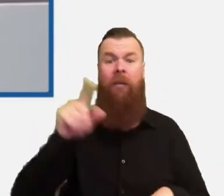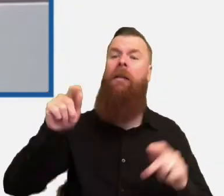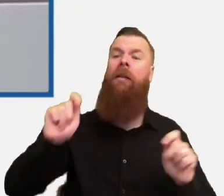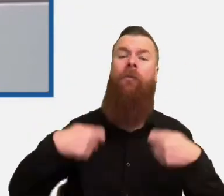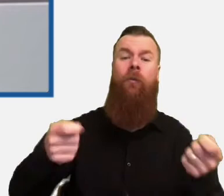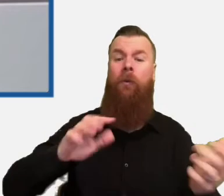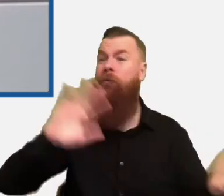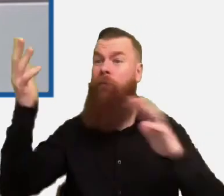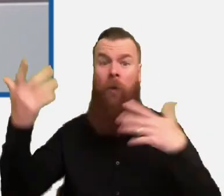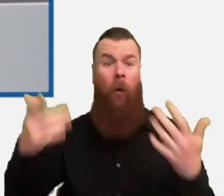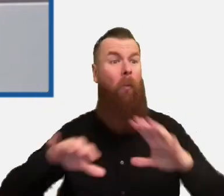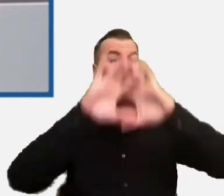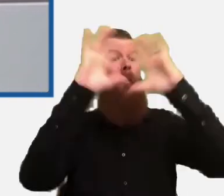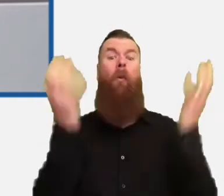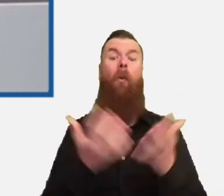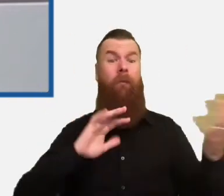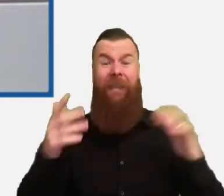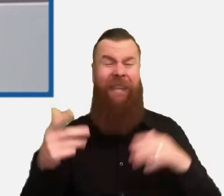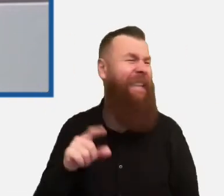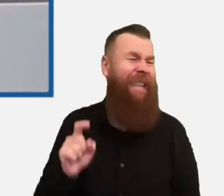which I think the world needs to sharpen up on